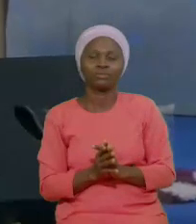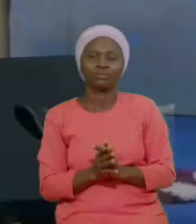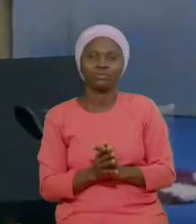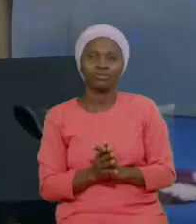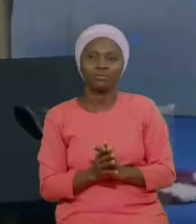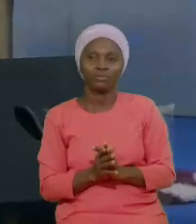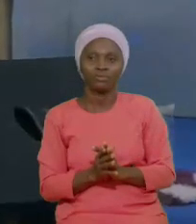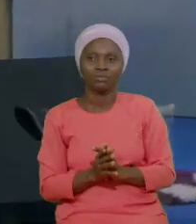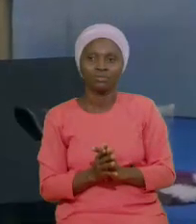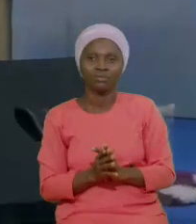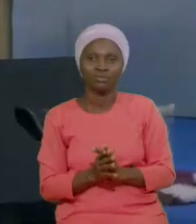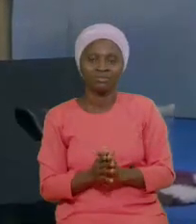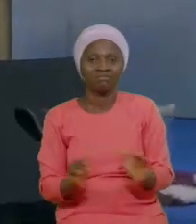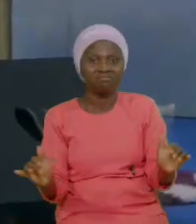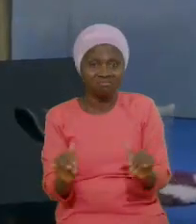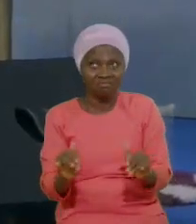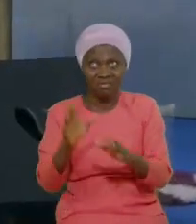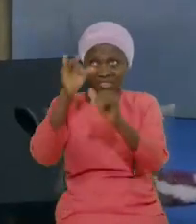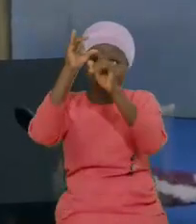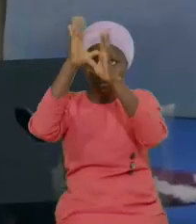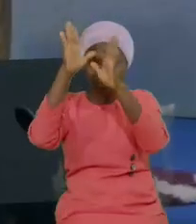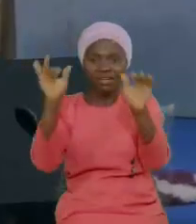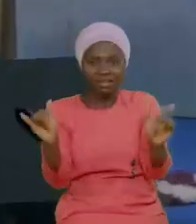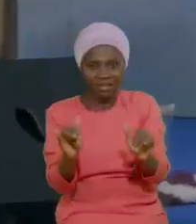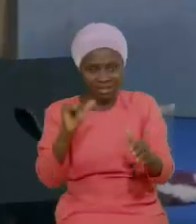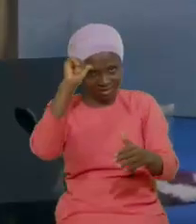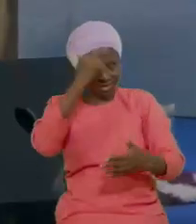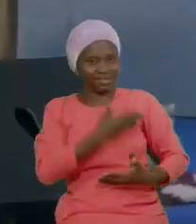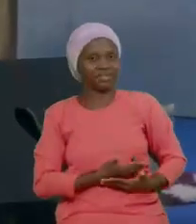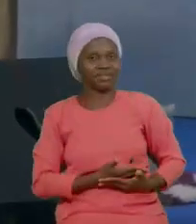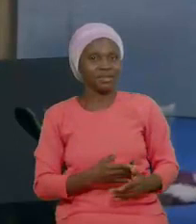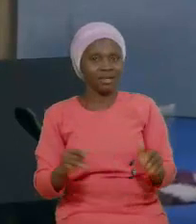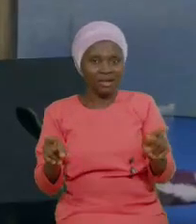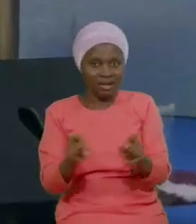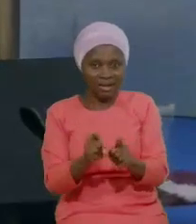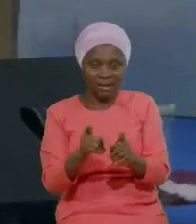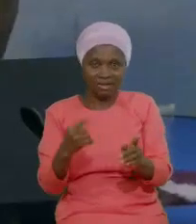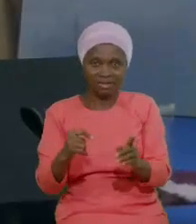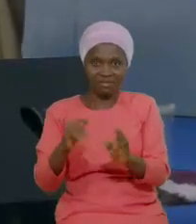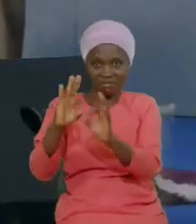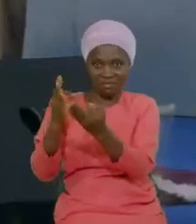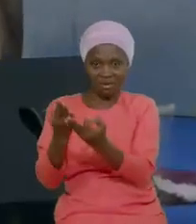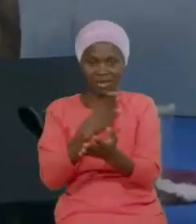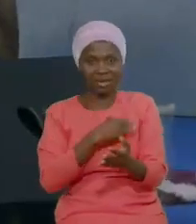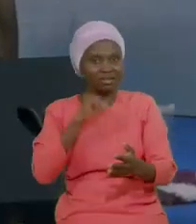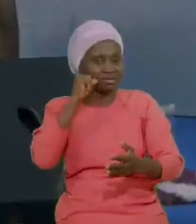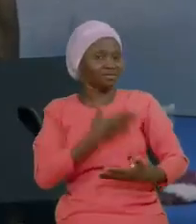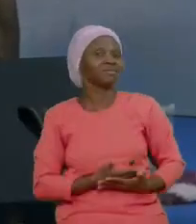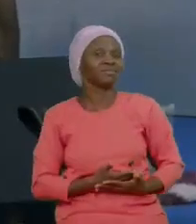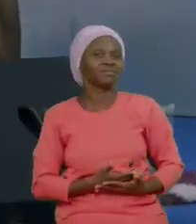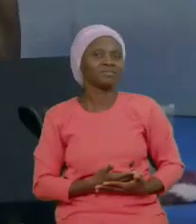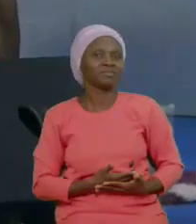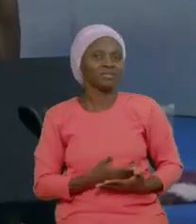Like father, like son. Like the family, like the daughter. You now have